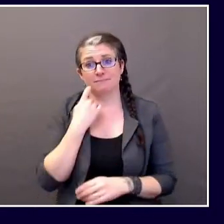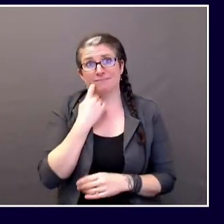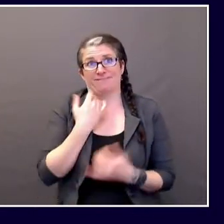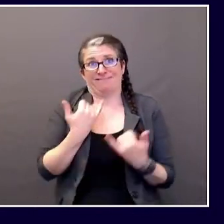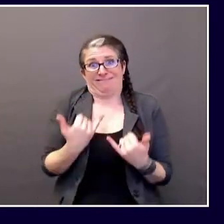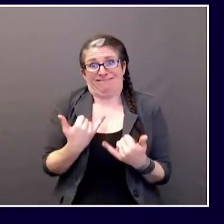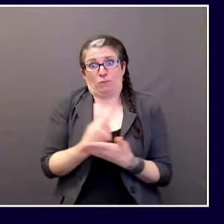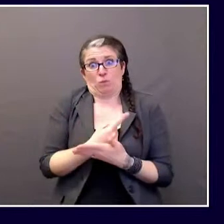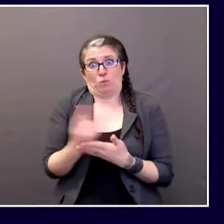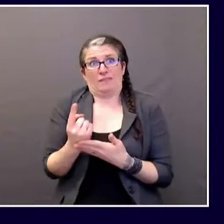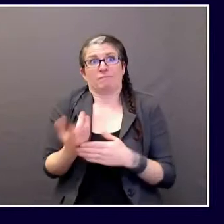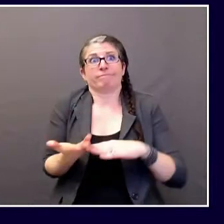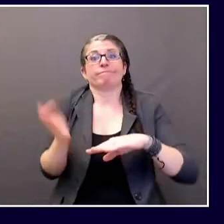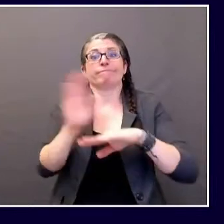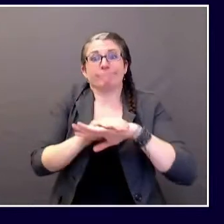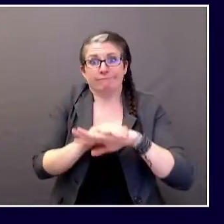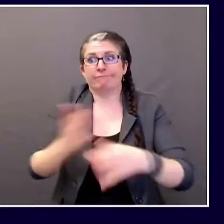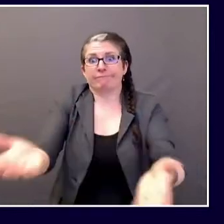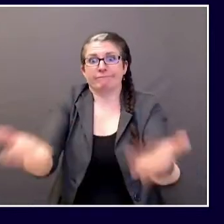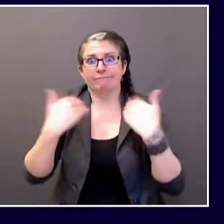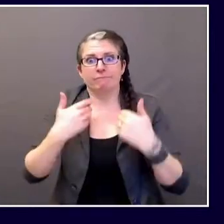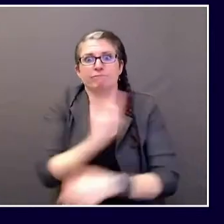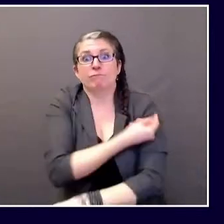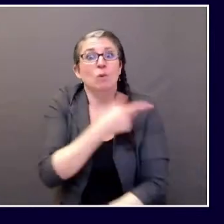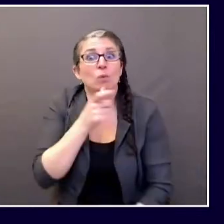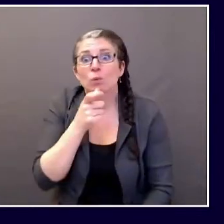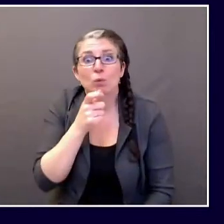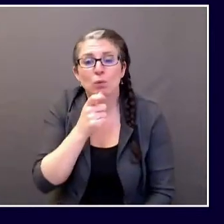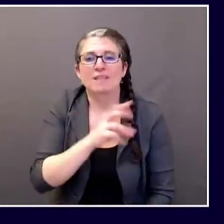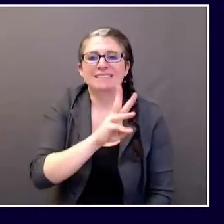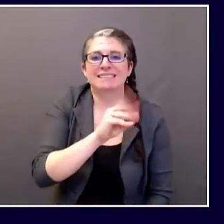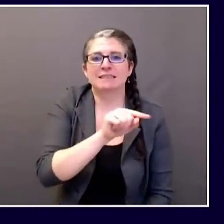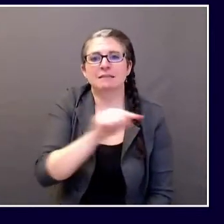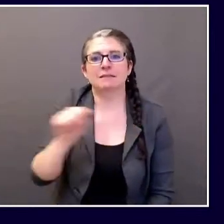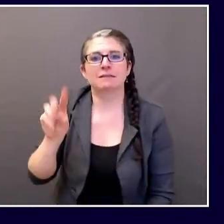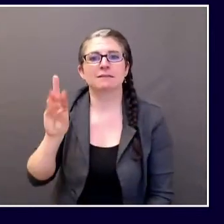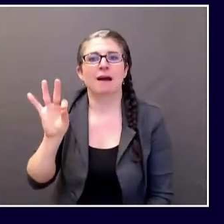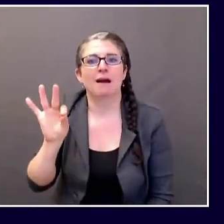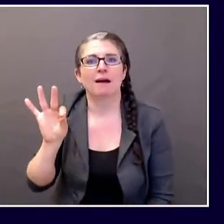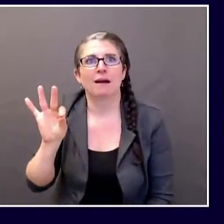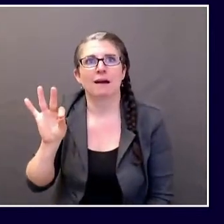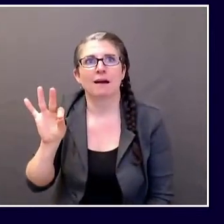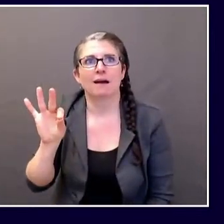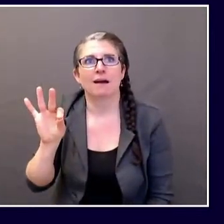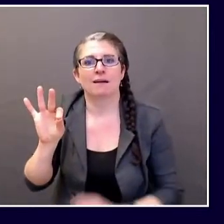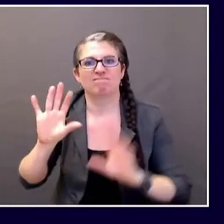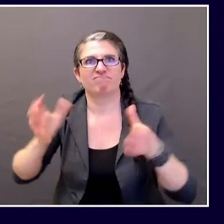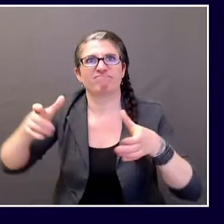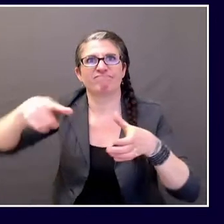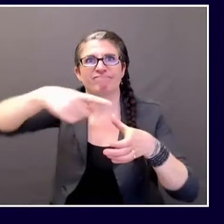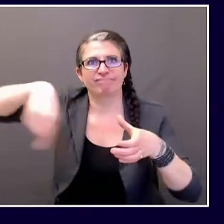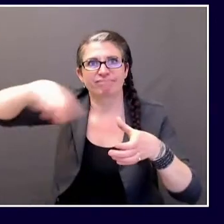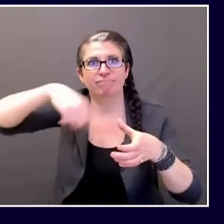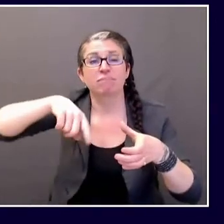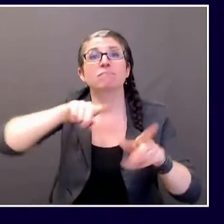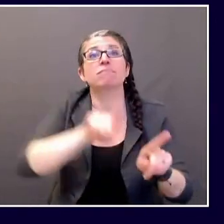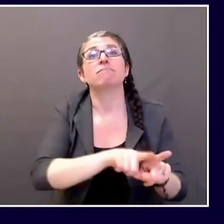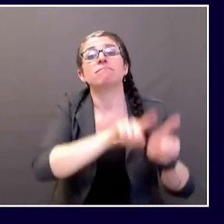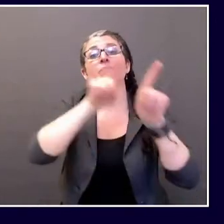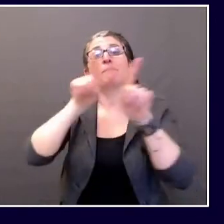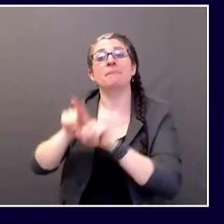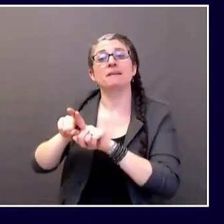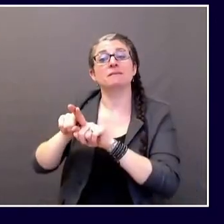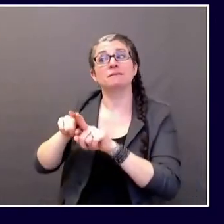new large throughput sites. Today, the Portland Expo opened its doors. It will start administering 500